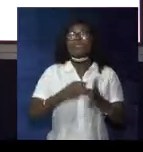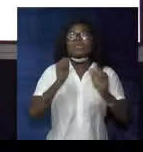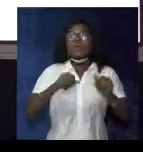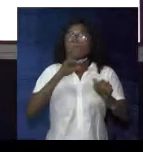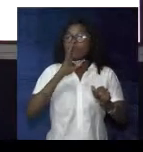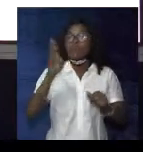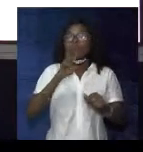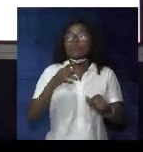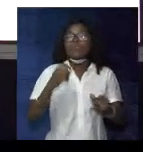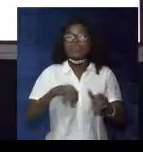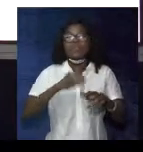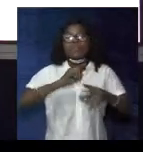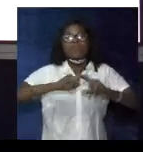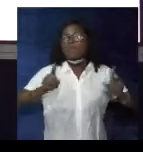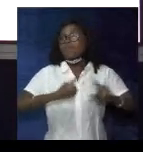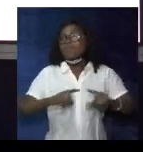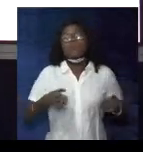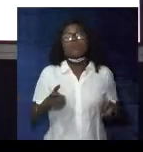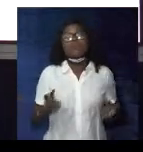all tenses.